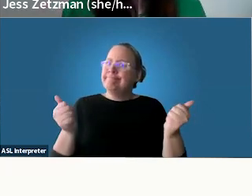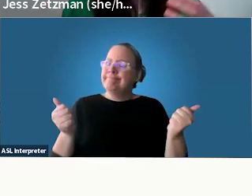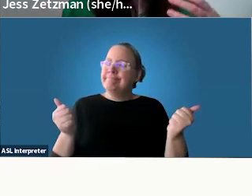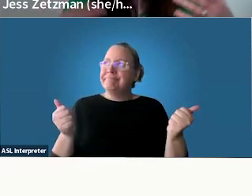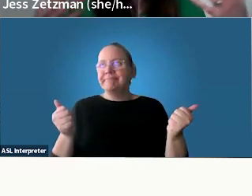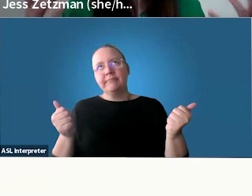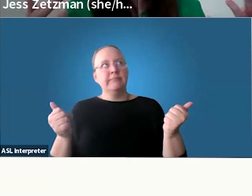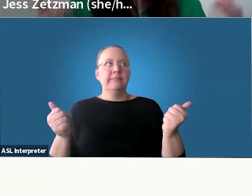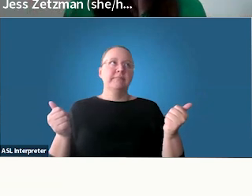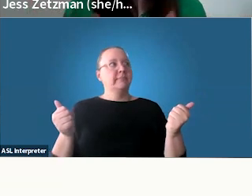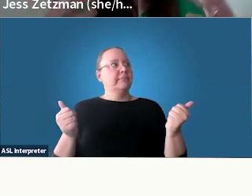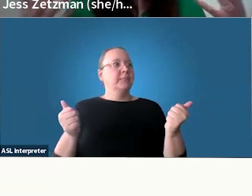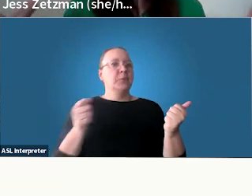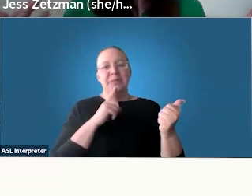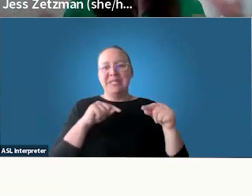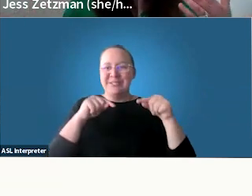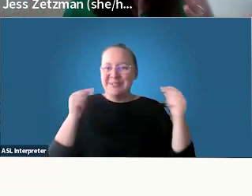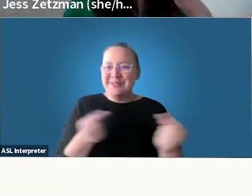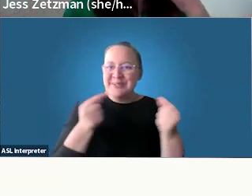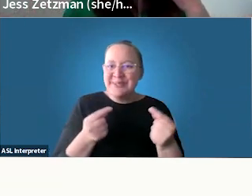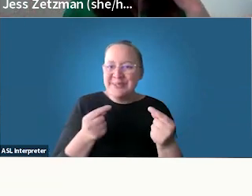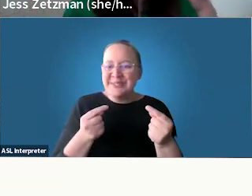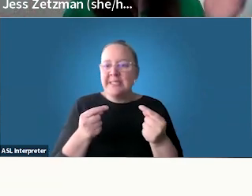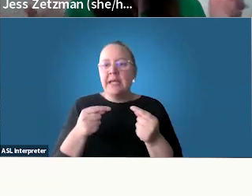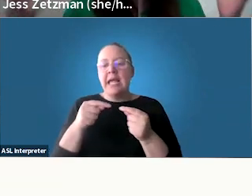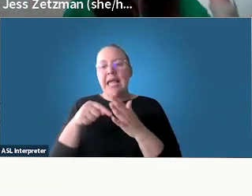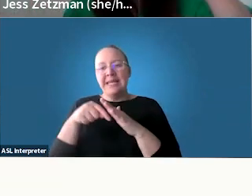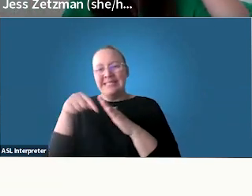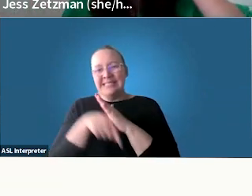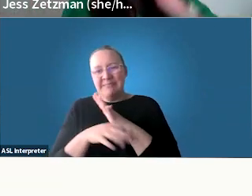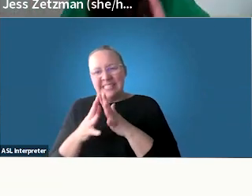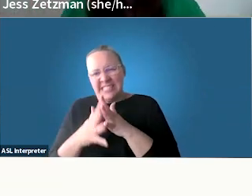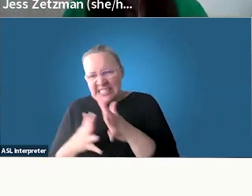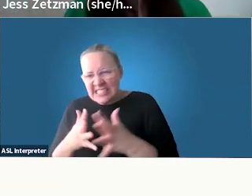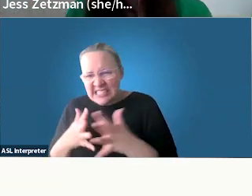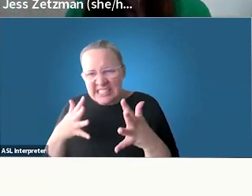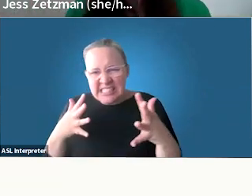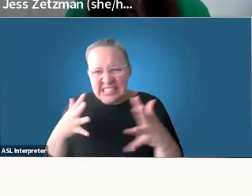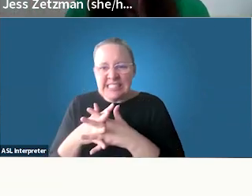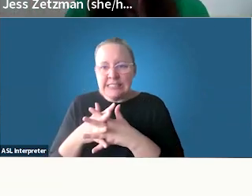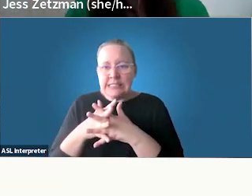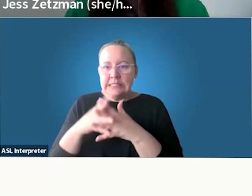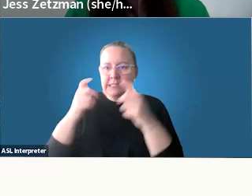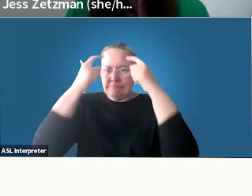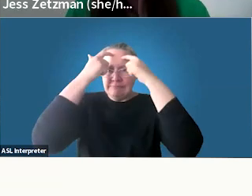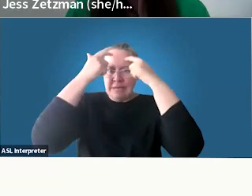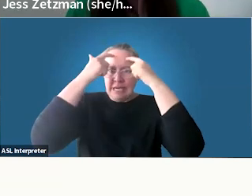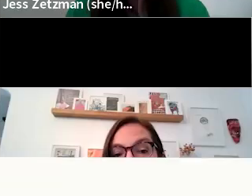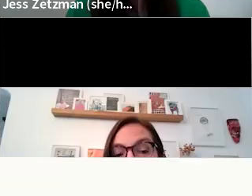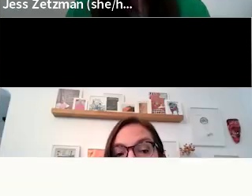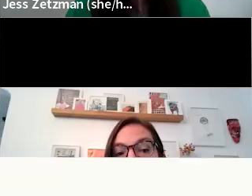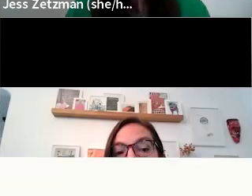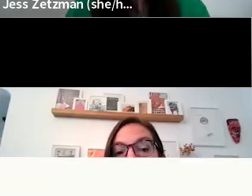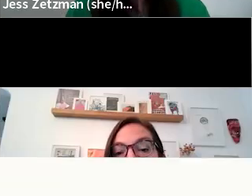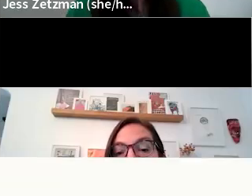uh, really harmful and really deeply entrenched narratives and mindsets that are out there and that stop us from doing this